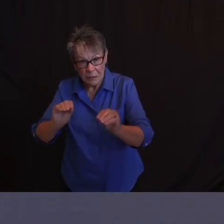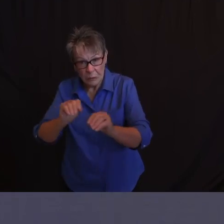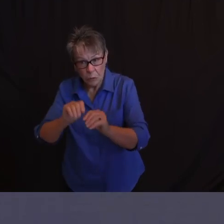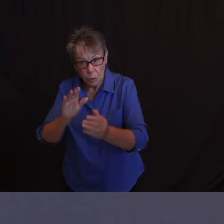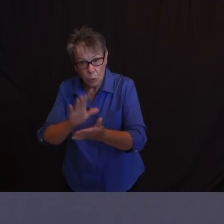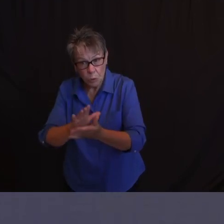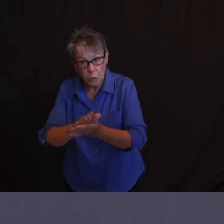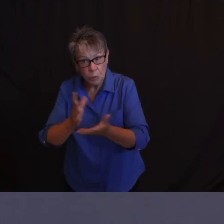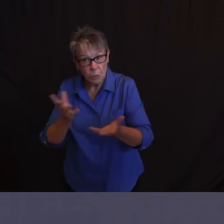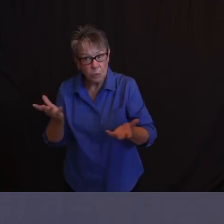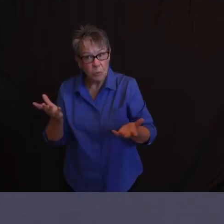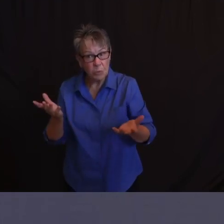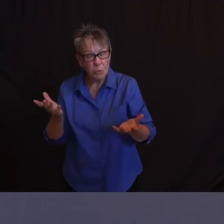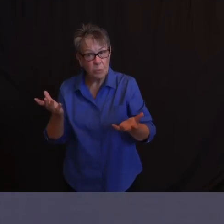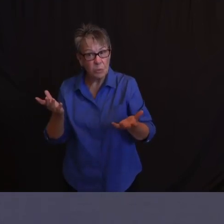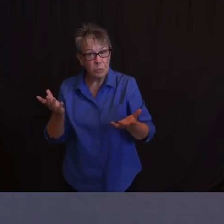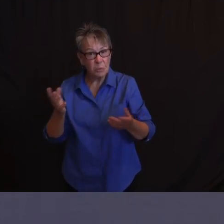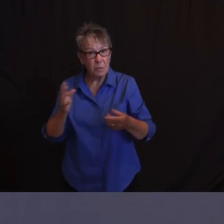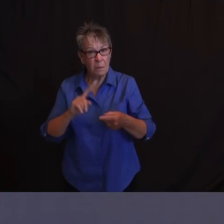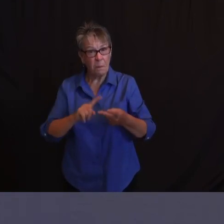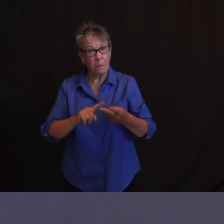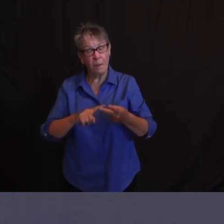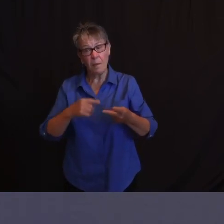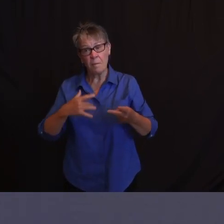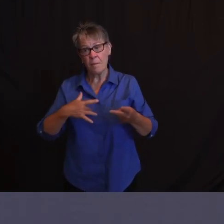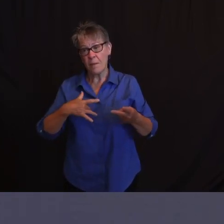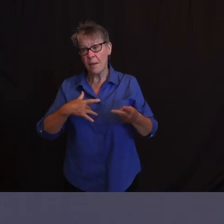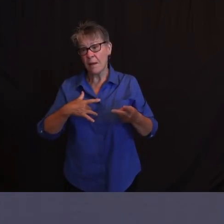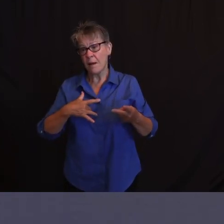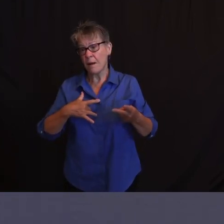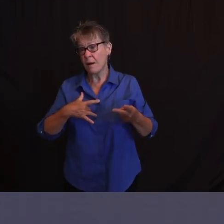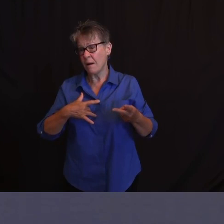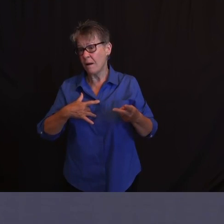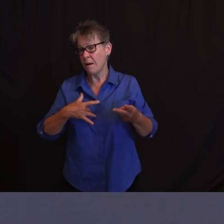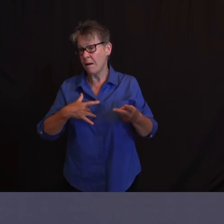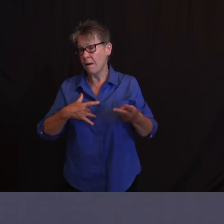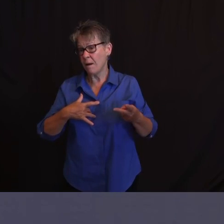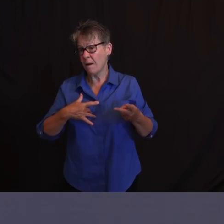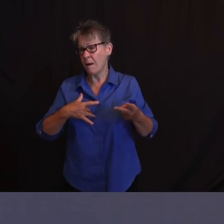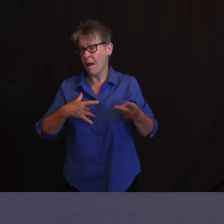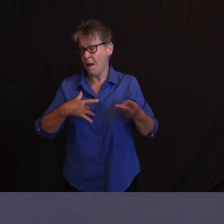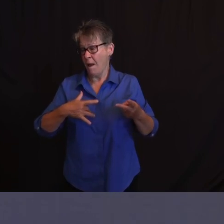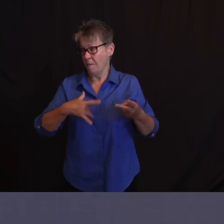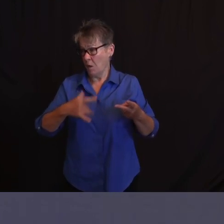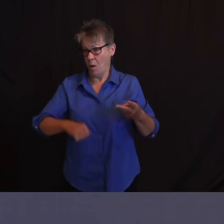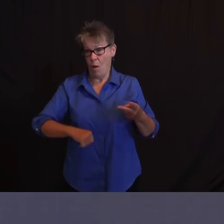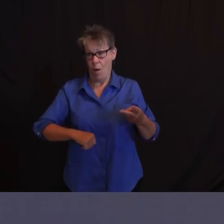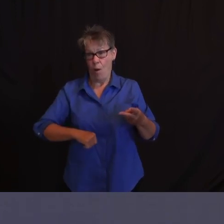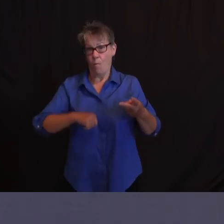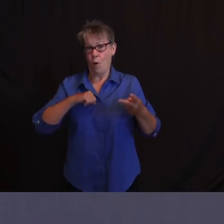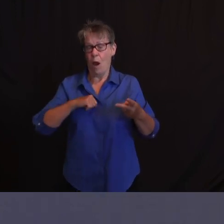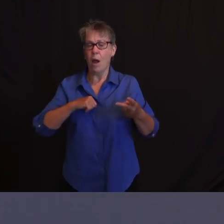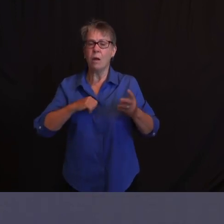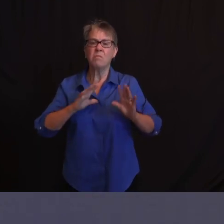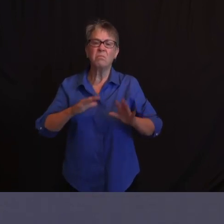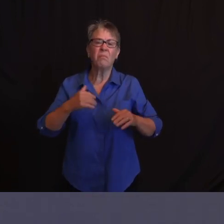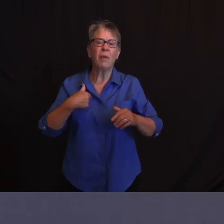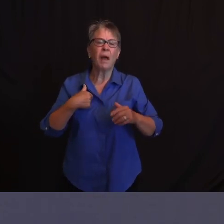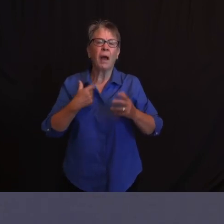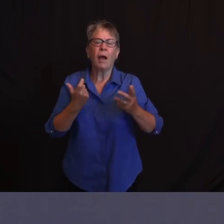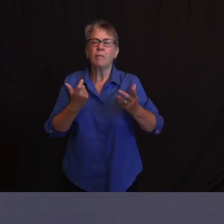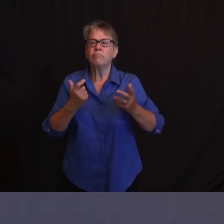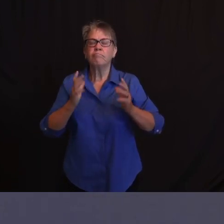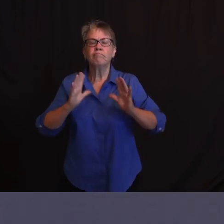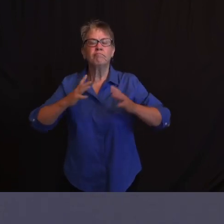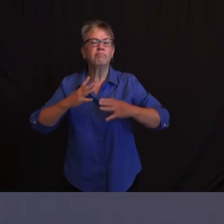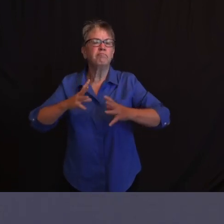that, and I've said this before, Judy, Ed, myself, the whole team, we pray for those states. We